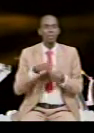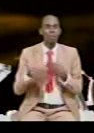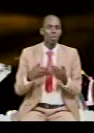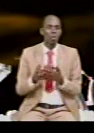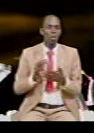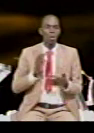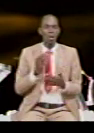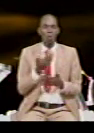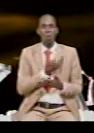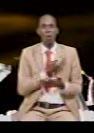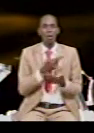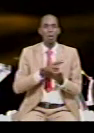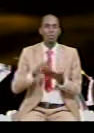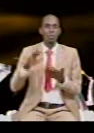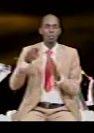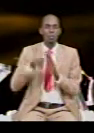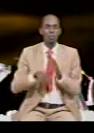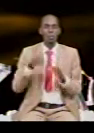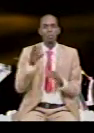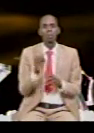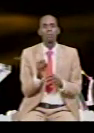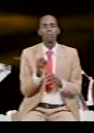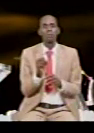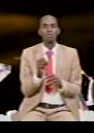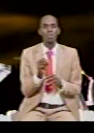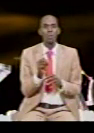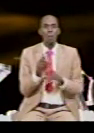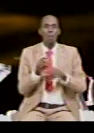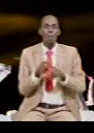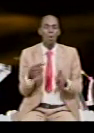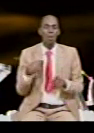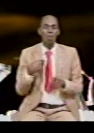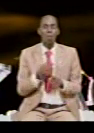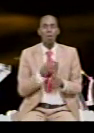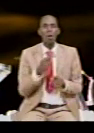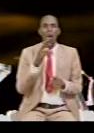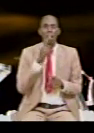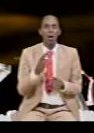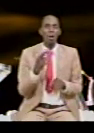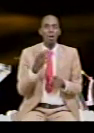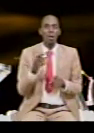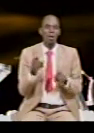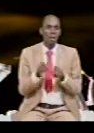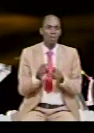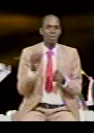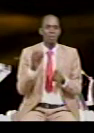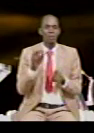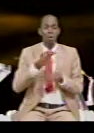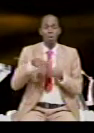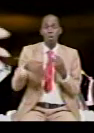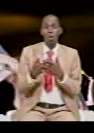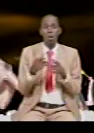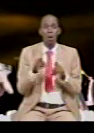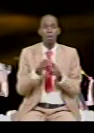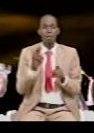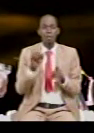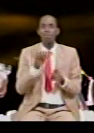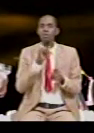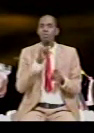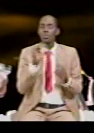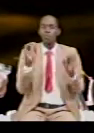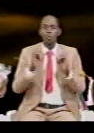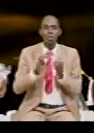righteousness, I read that again, but we are all as an unclean thing, and all